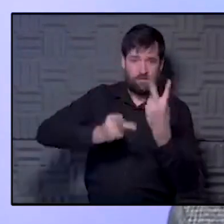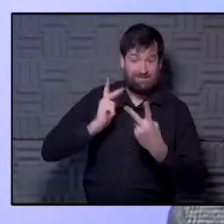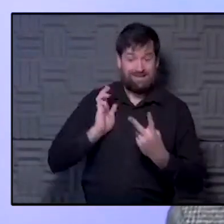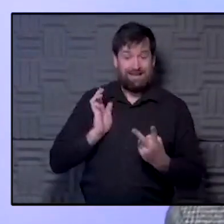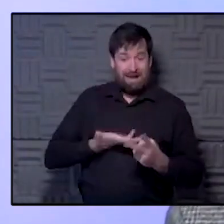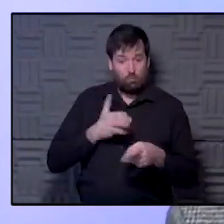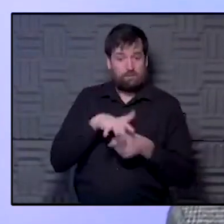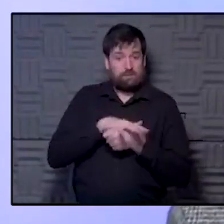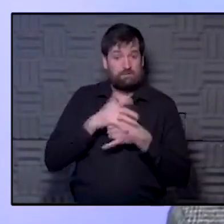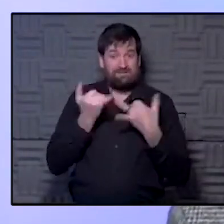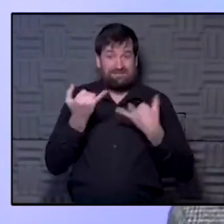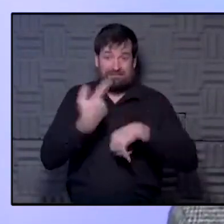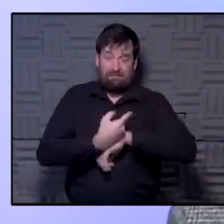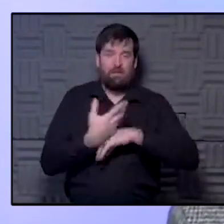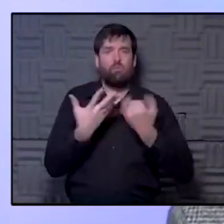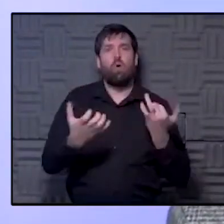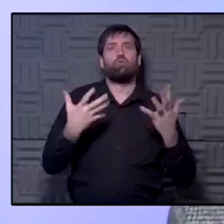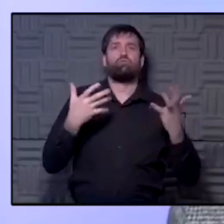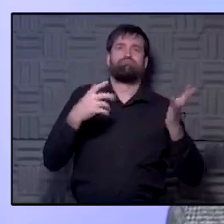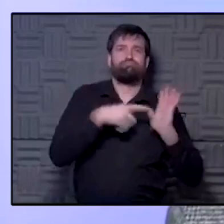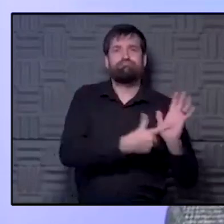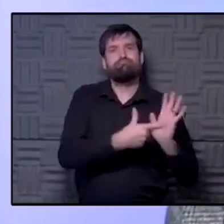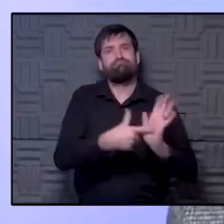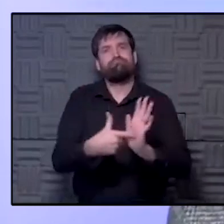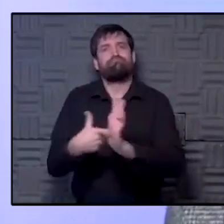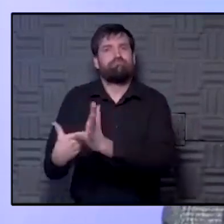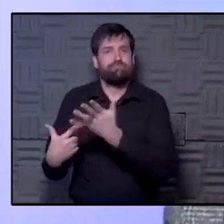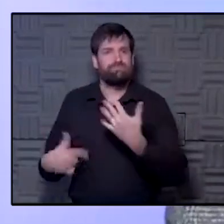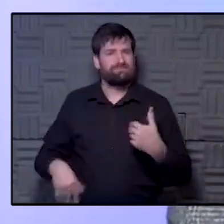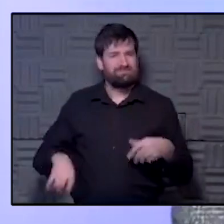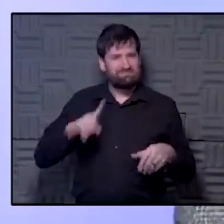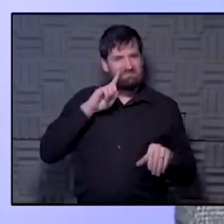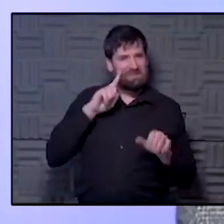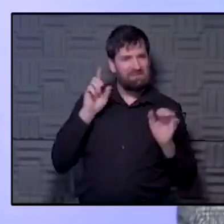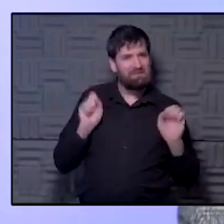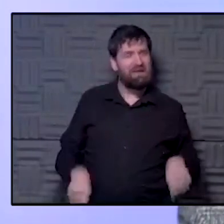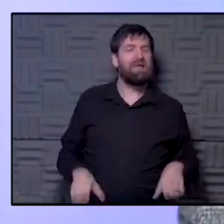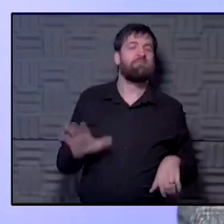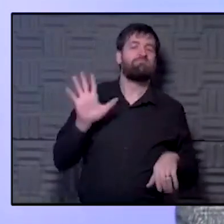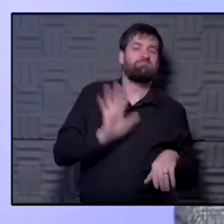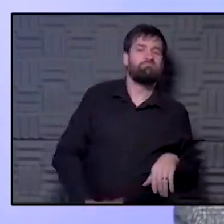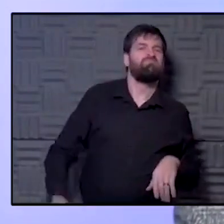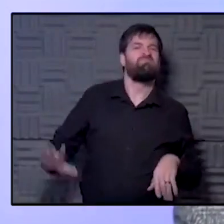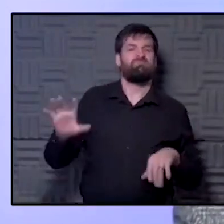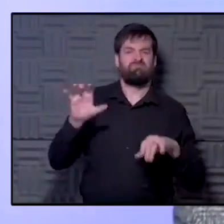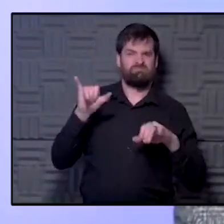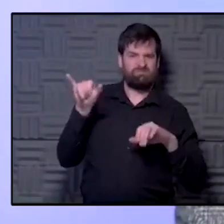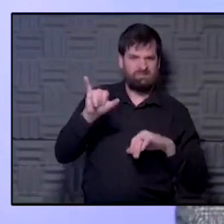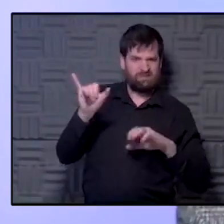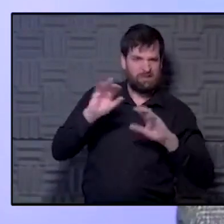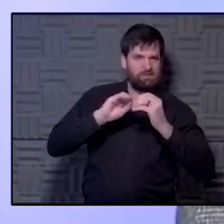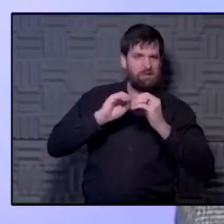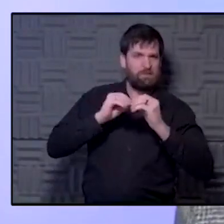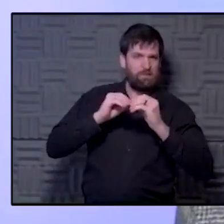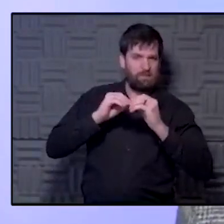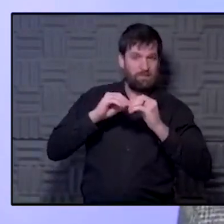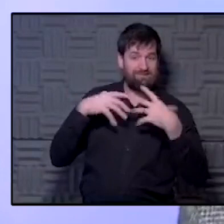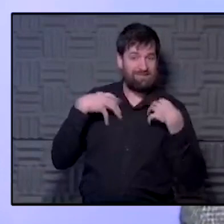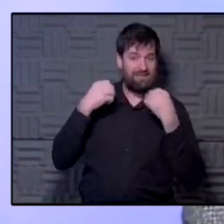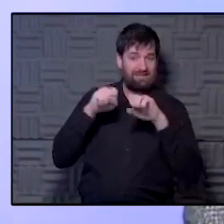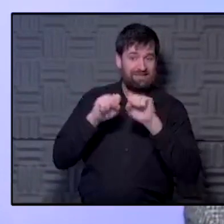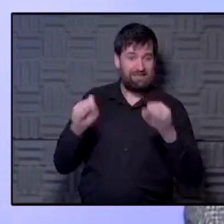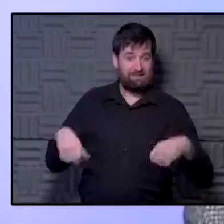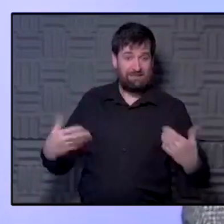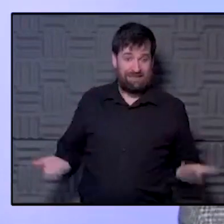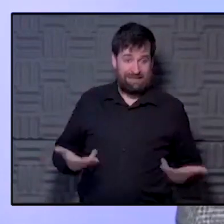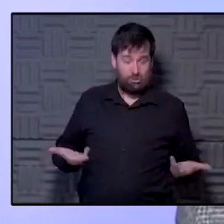site today. We want to show it off, and we think we can do about the same number that I've heard that the health system here is going